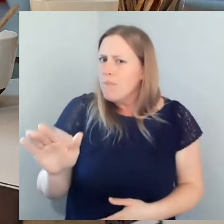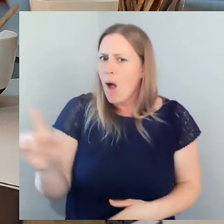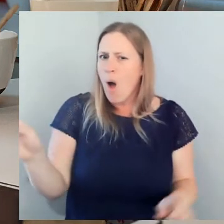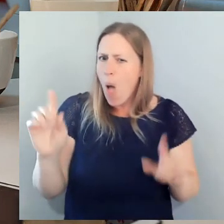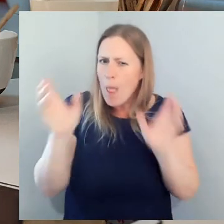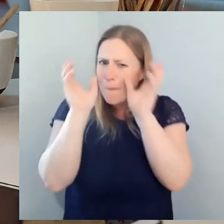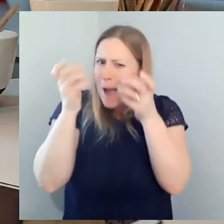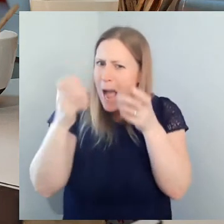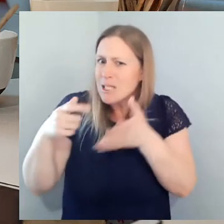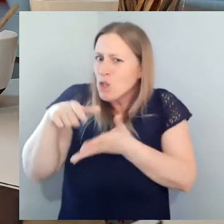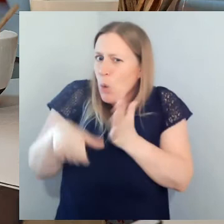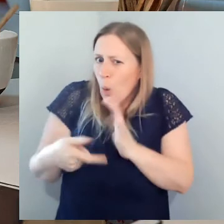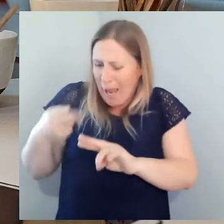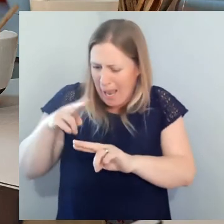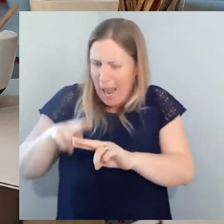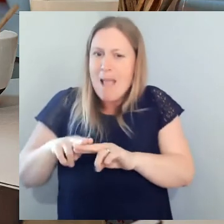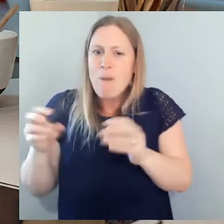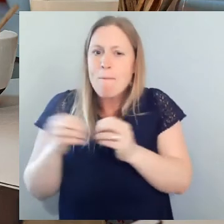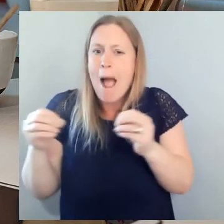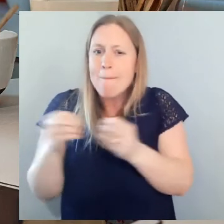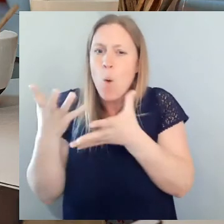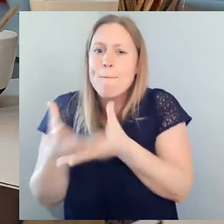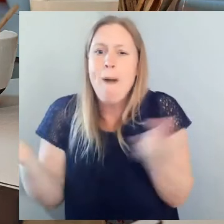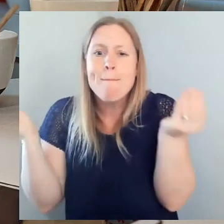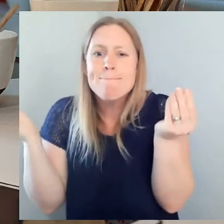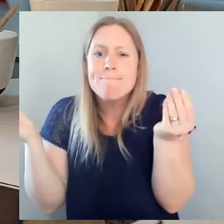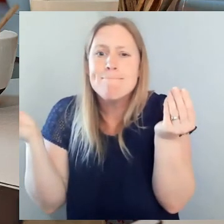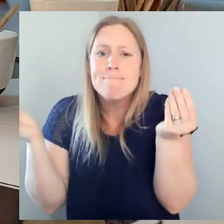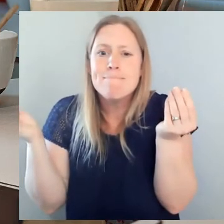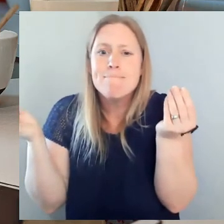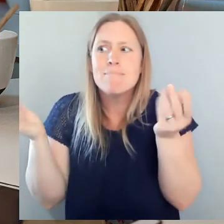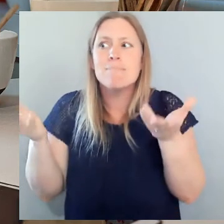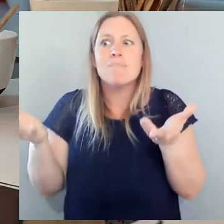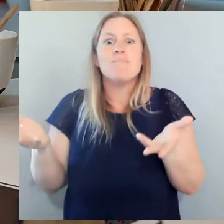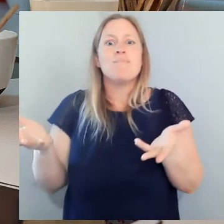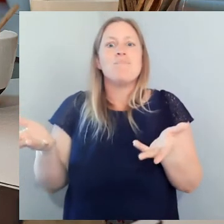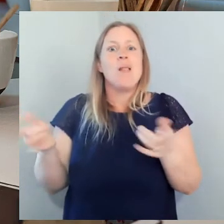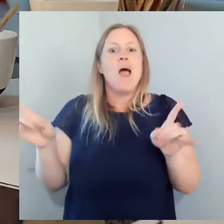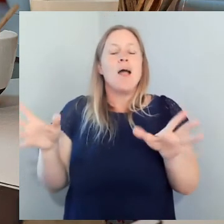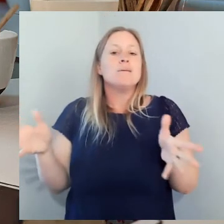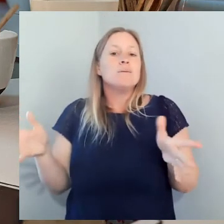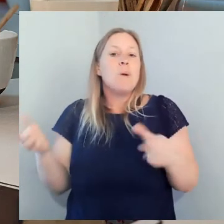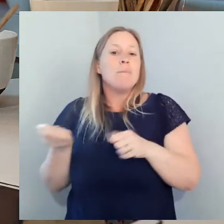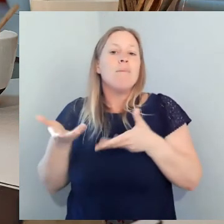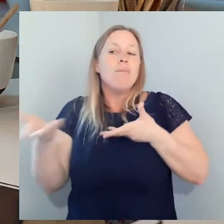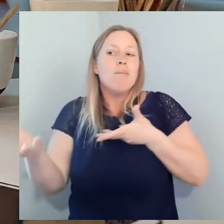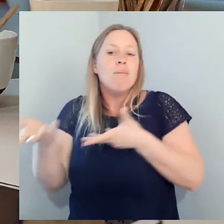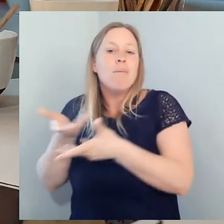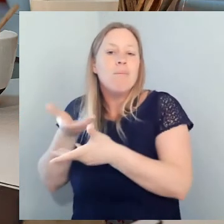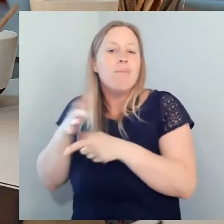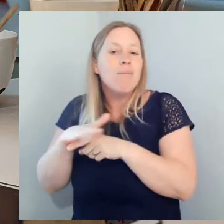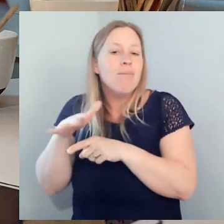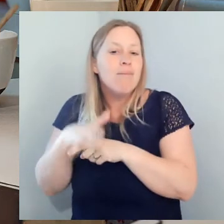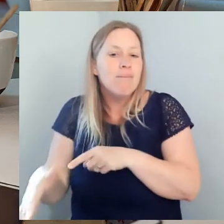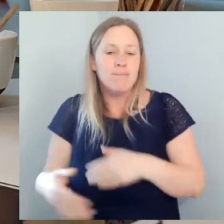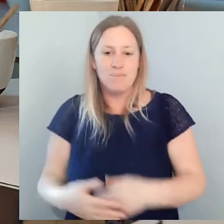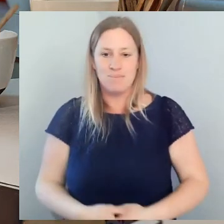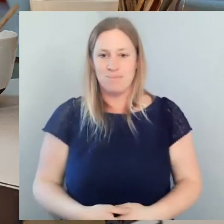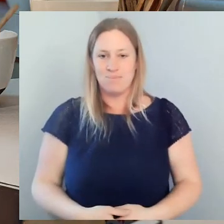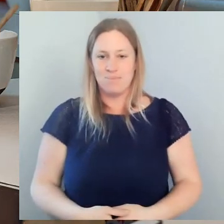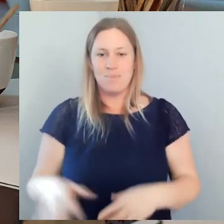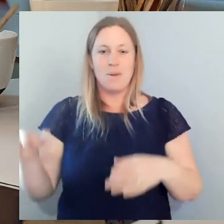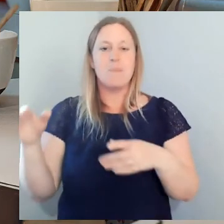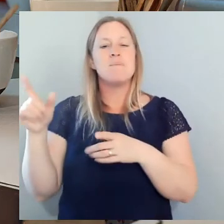But I just couldn't help myself. What will the pandas do if we run out of bamboo? A chance to share a